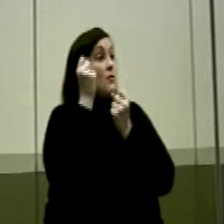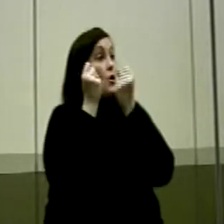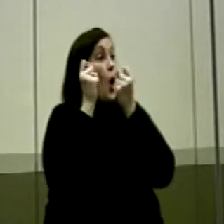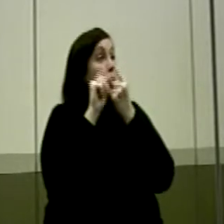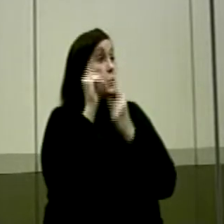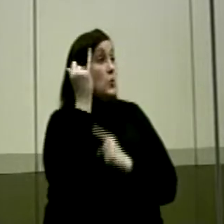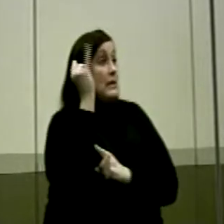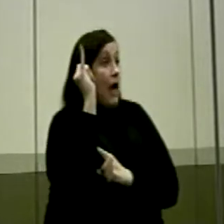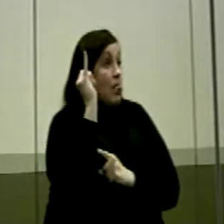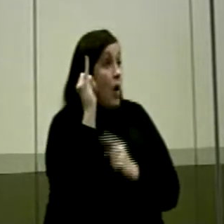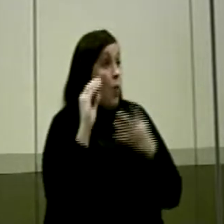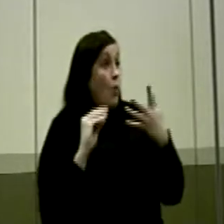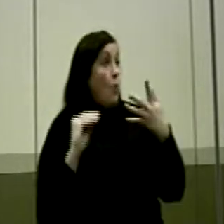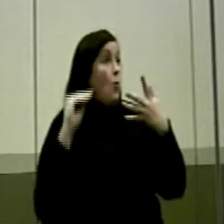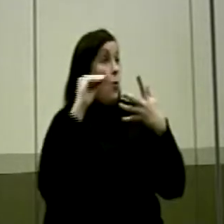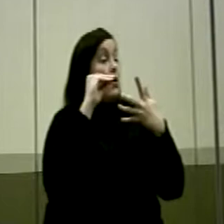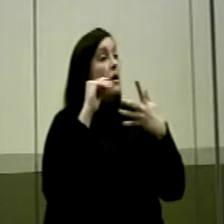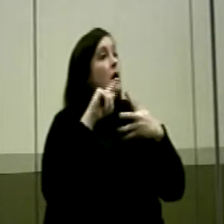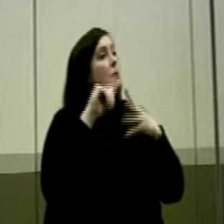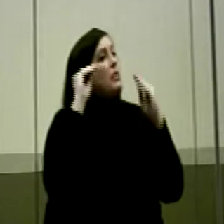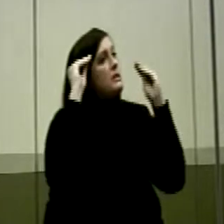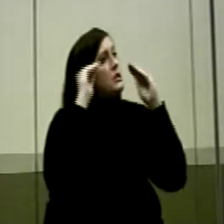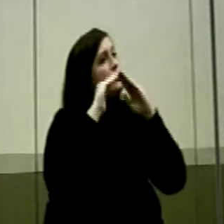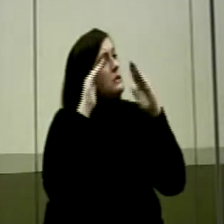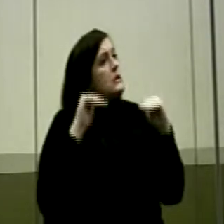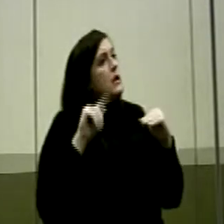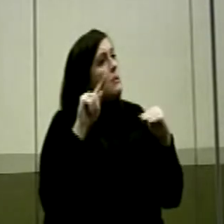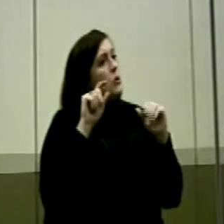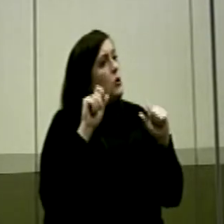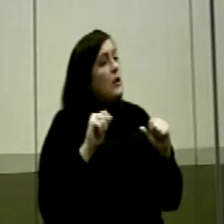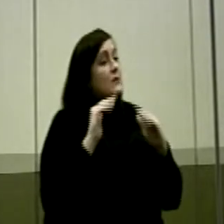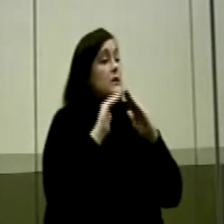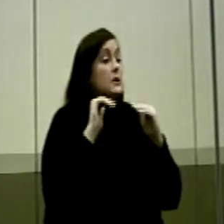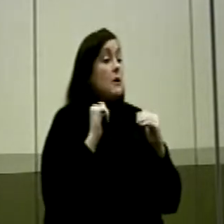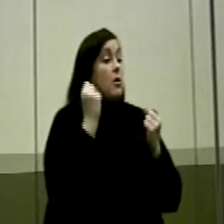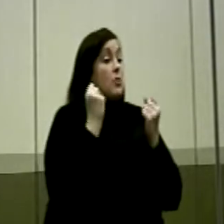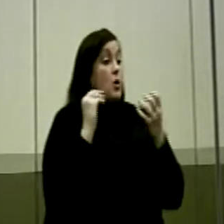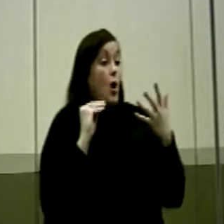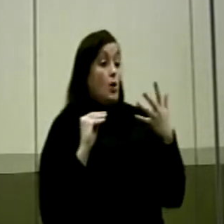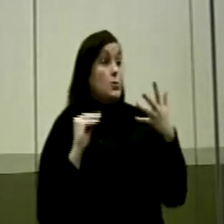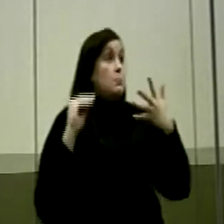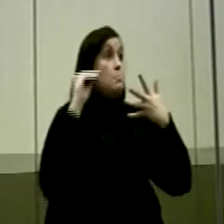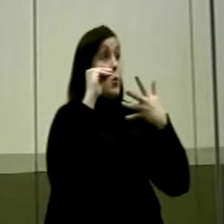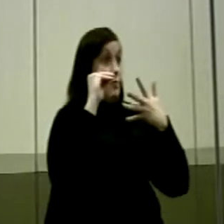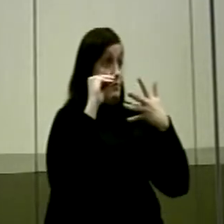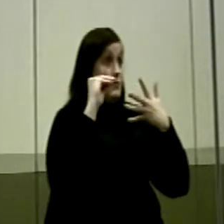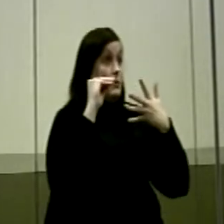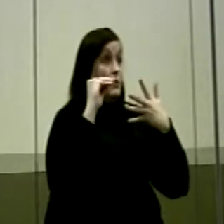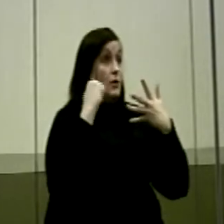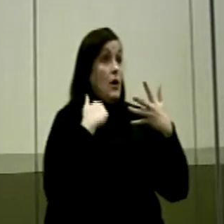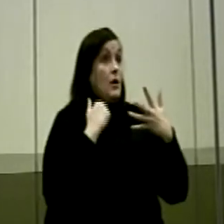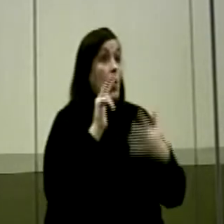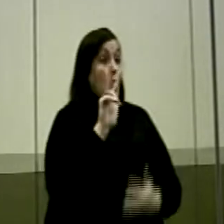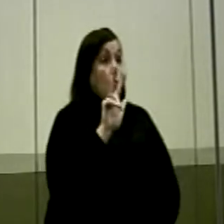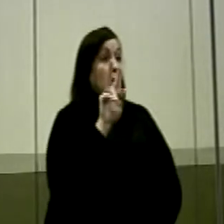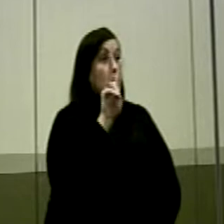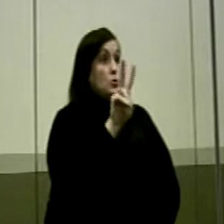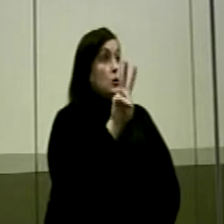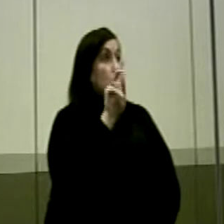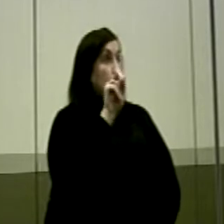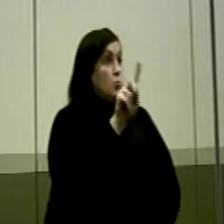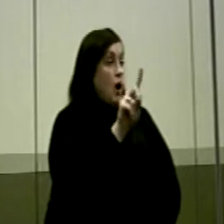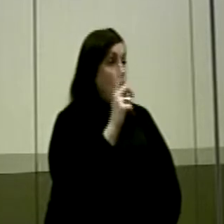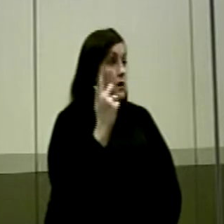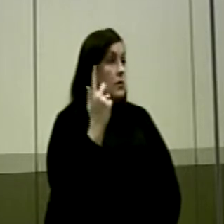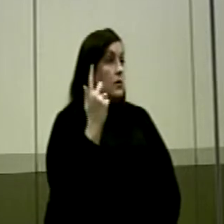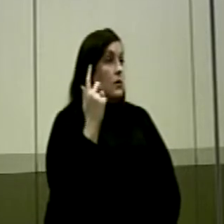the teaching of the system, you would have kind of a system where the car is moved, I count back 3, 2, 1, and that gives everyone time